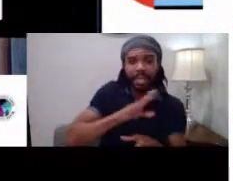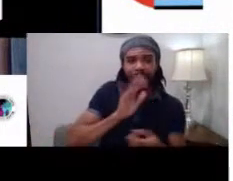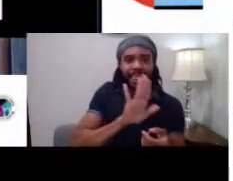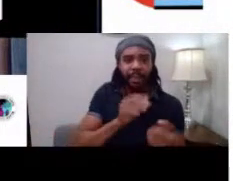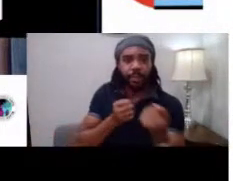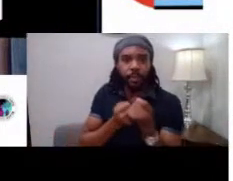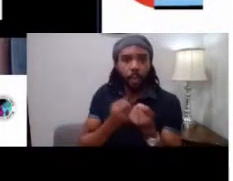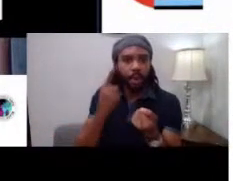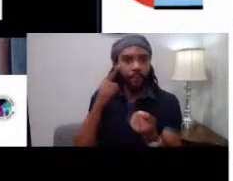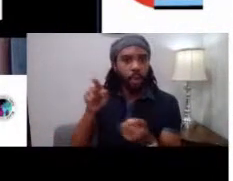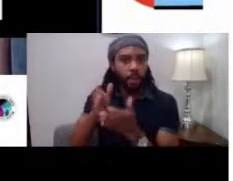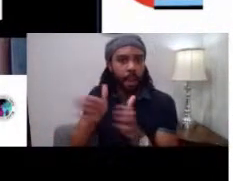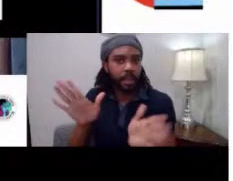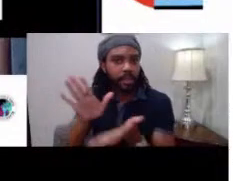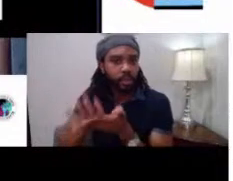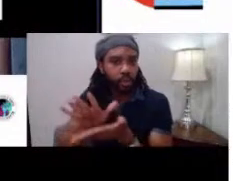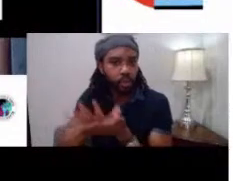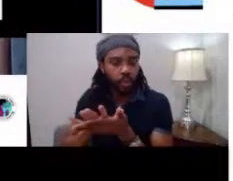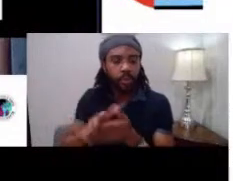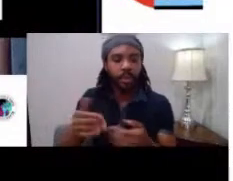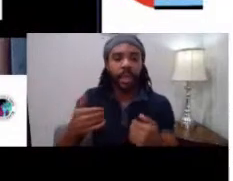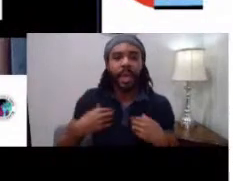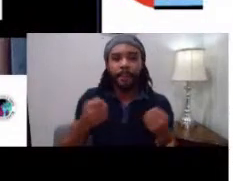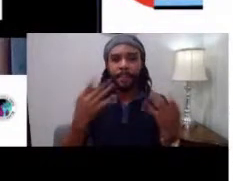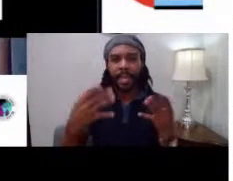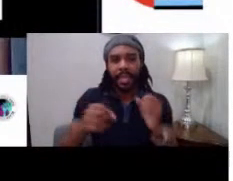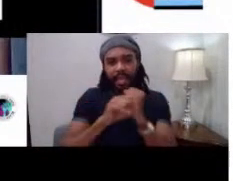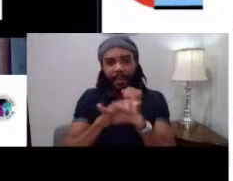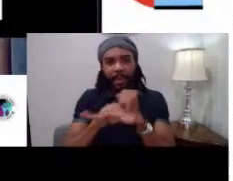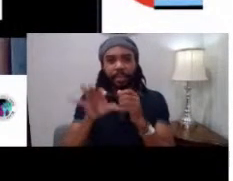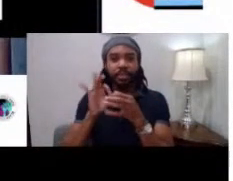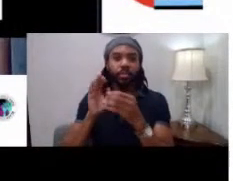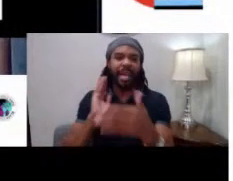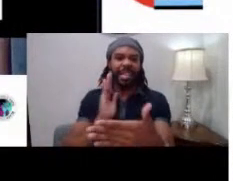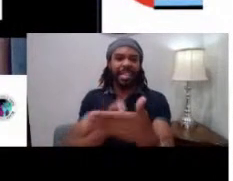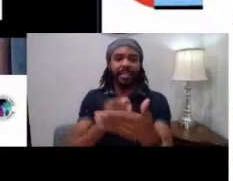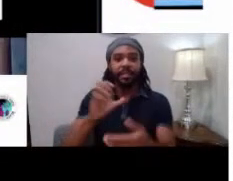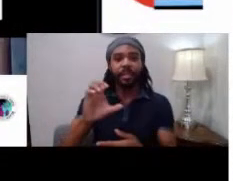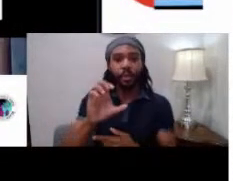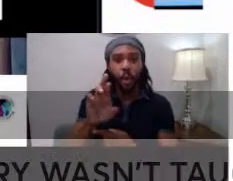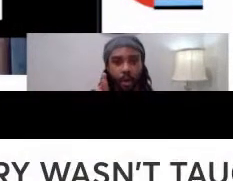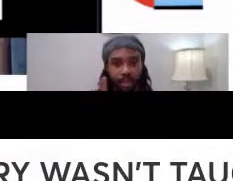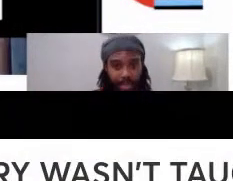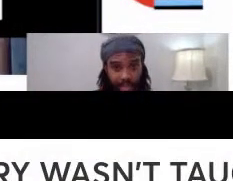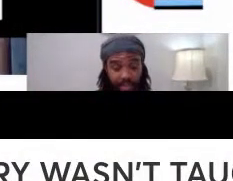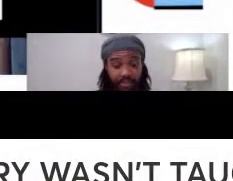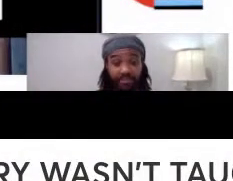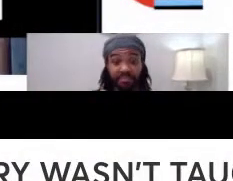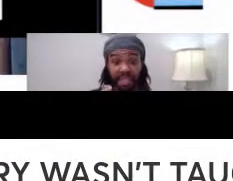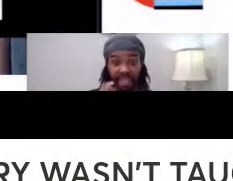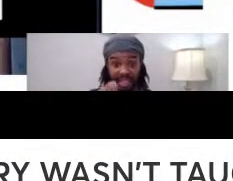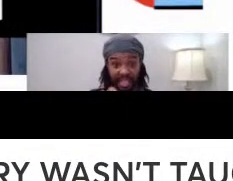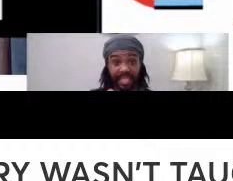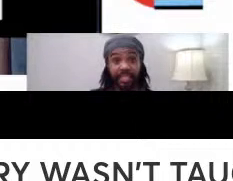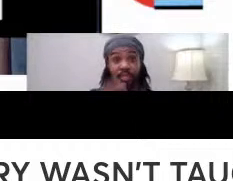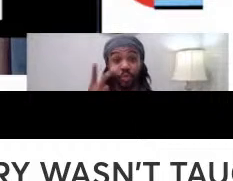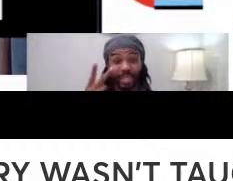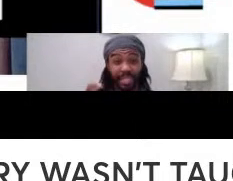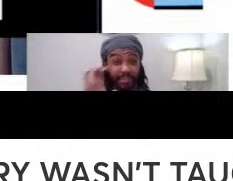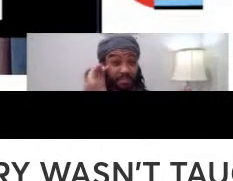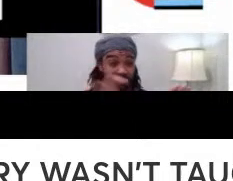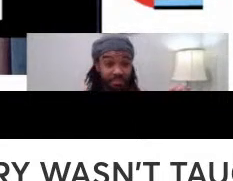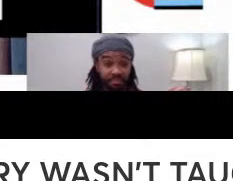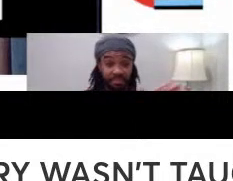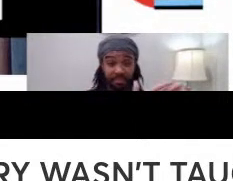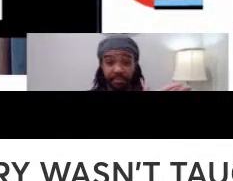the disinformation campaign against critical race theory. This hit job had to be about race, it had to have